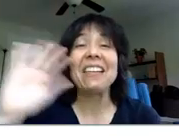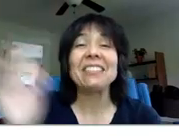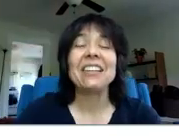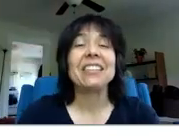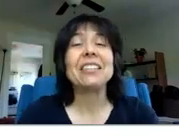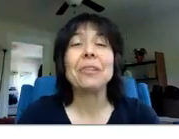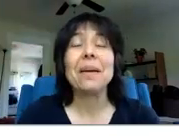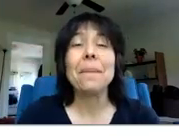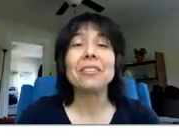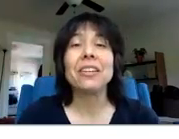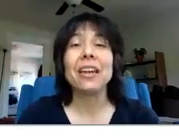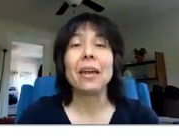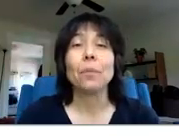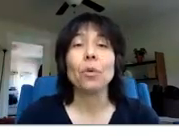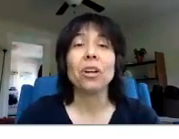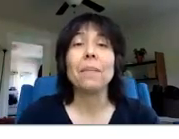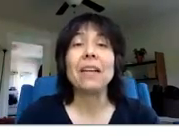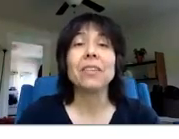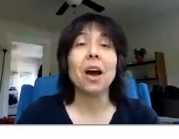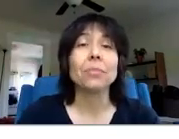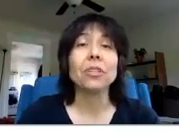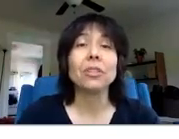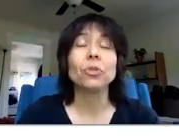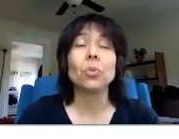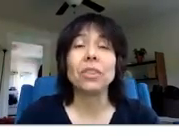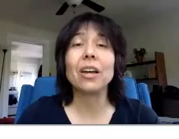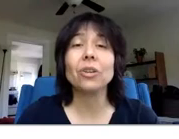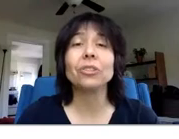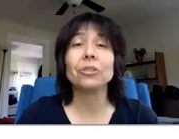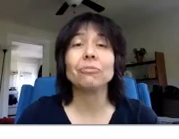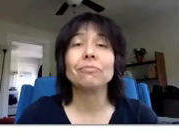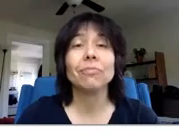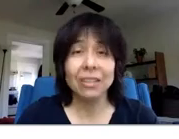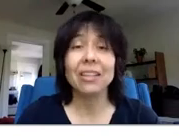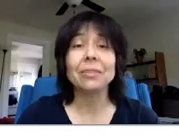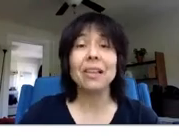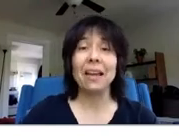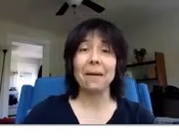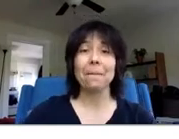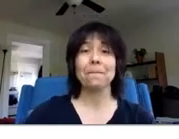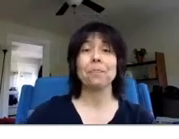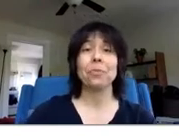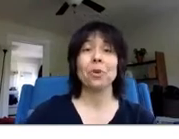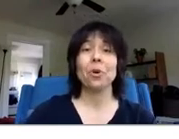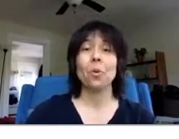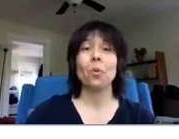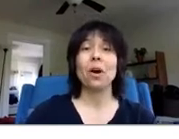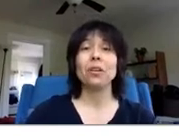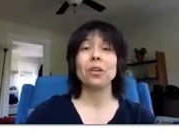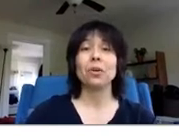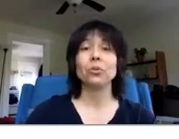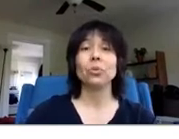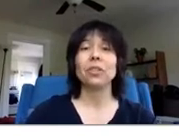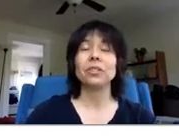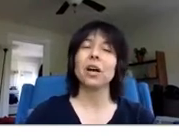Hey guys, let's play a matching game. We're going to match the objects with what they go to. Let's play.